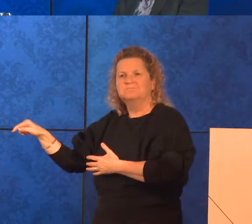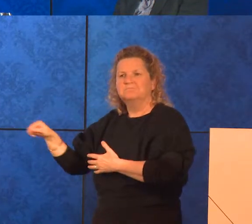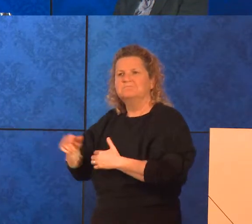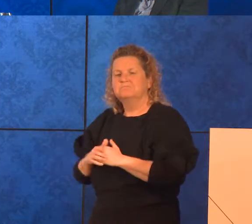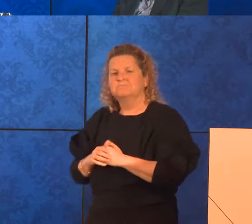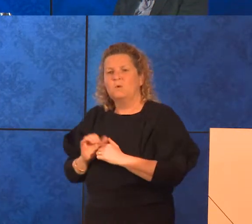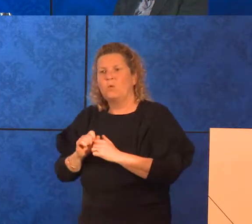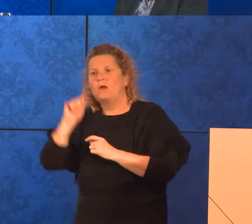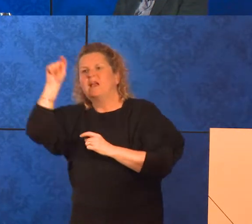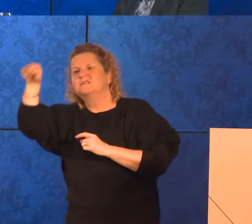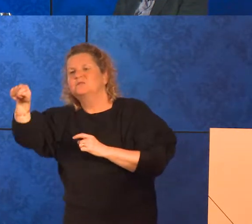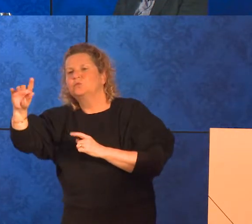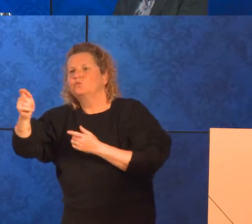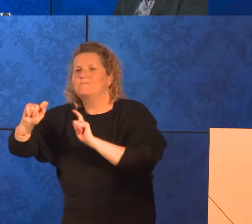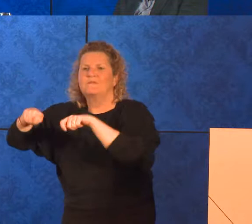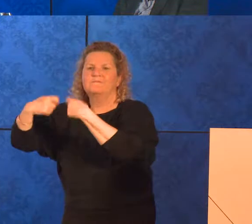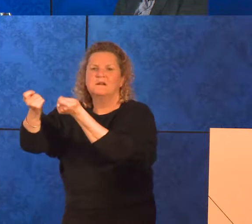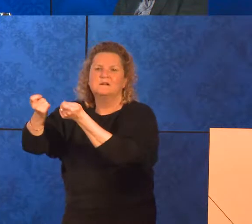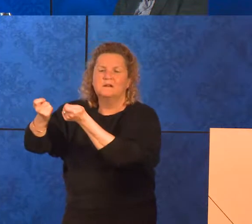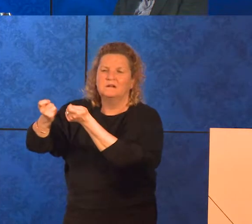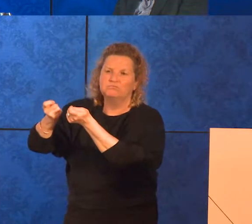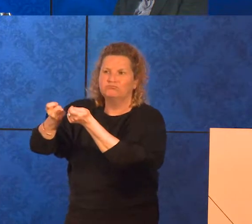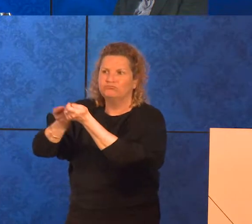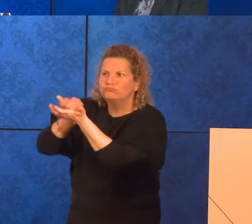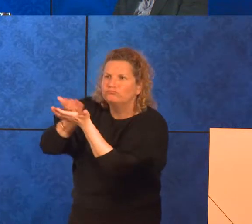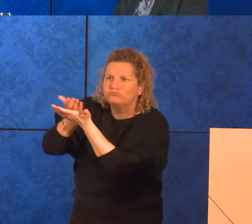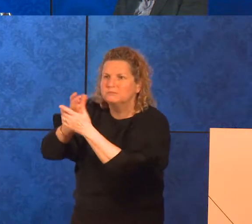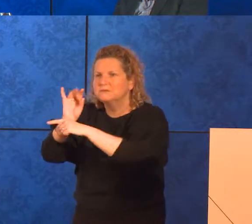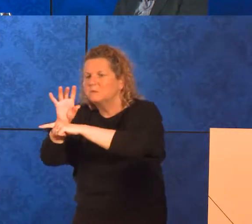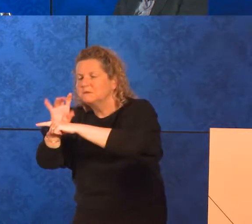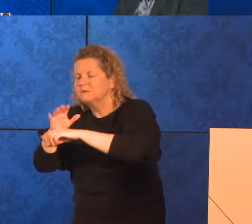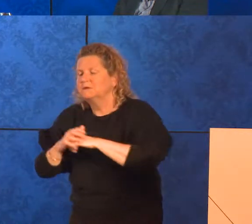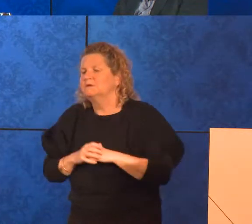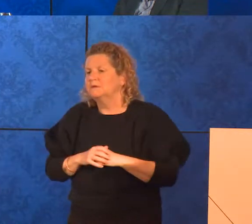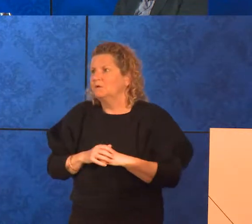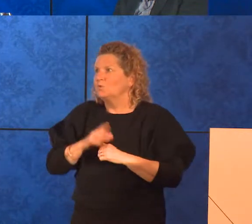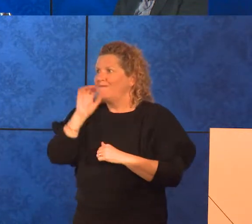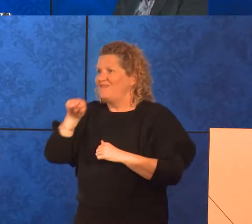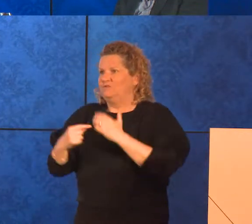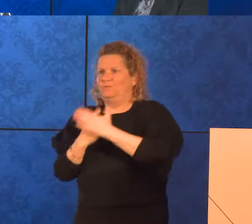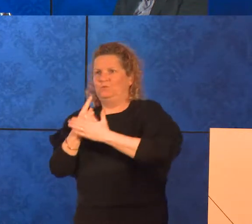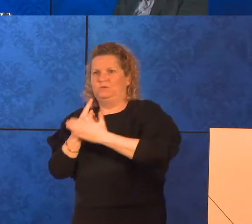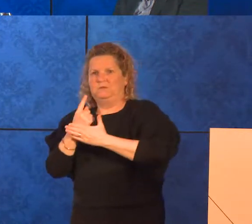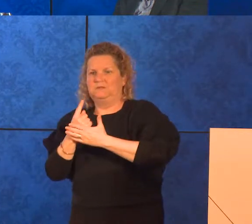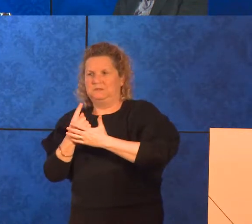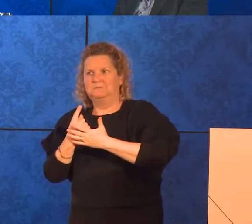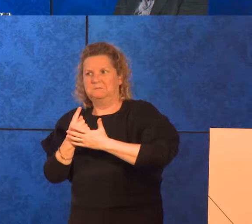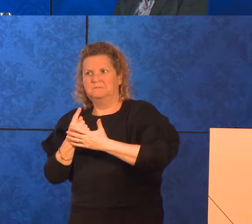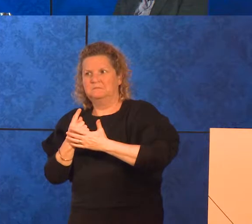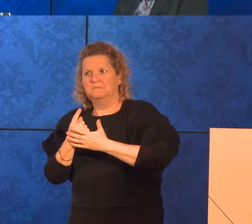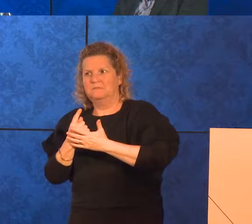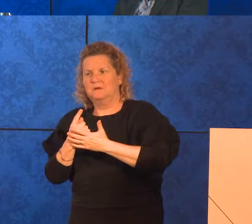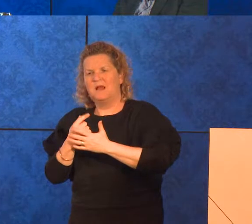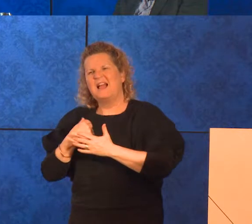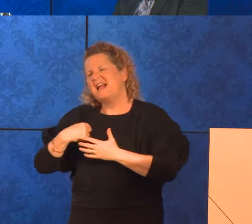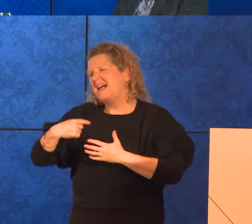obviously externally who they were providing. And so there was always opportunities to access debriefs. So I think it's about, when the